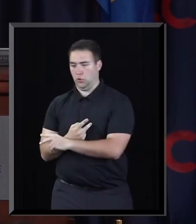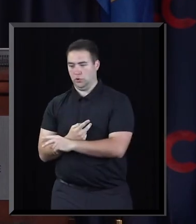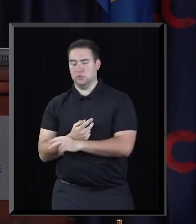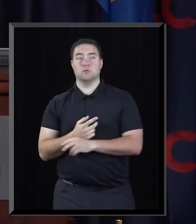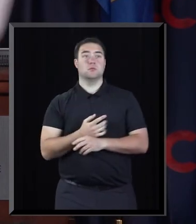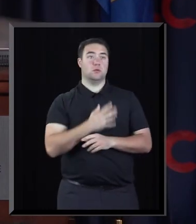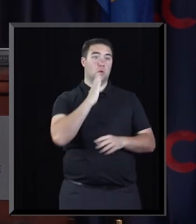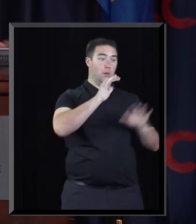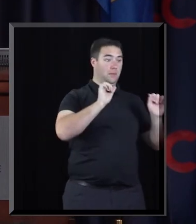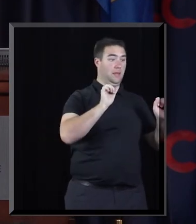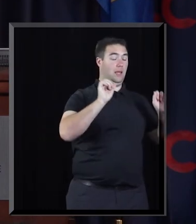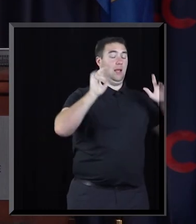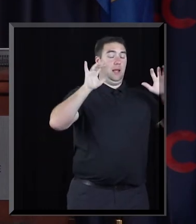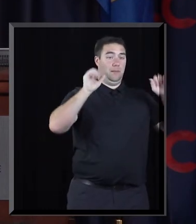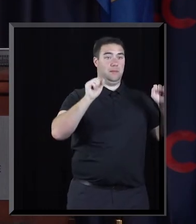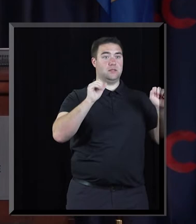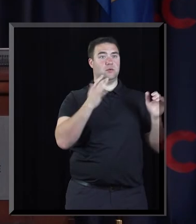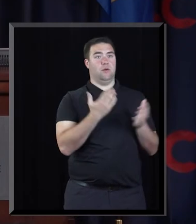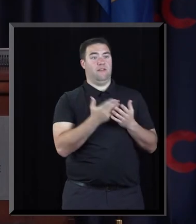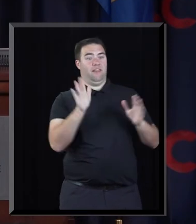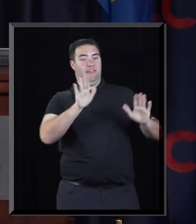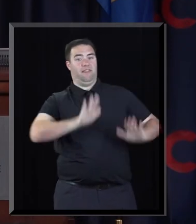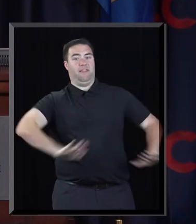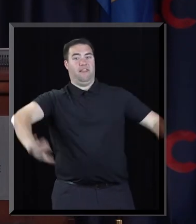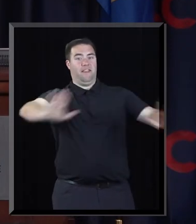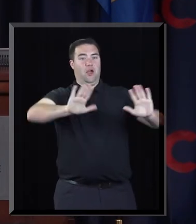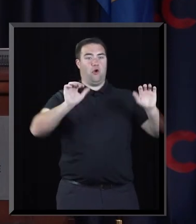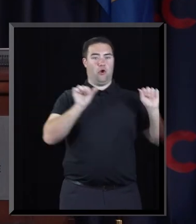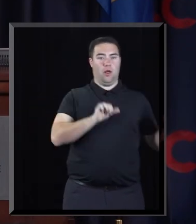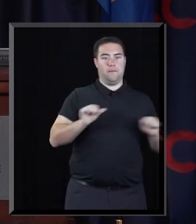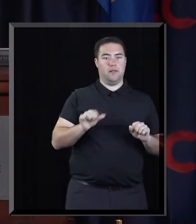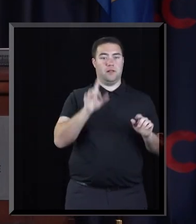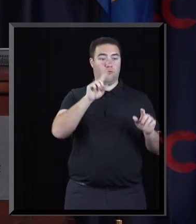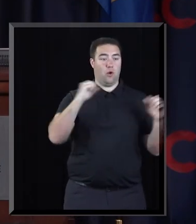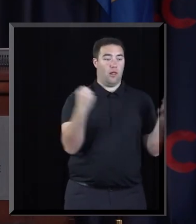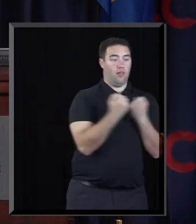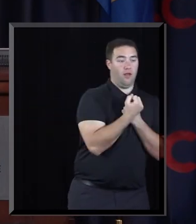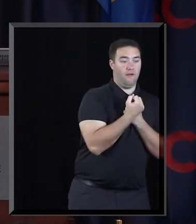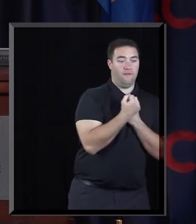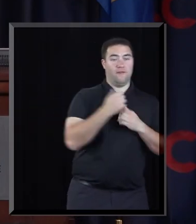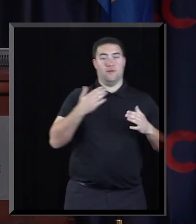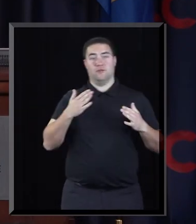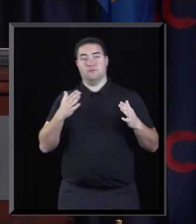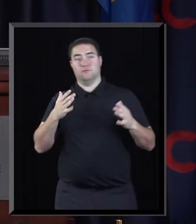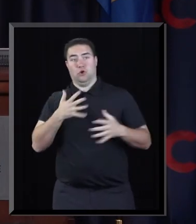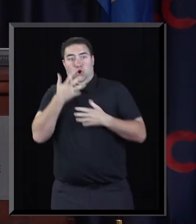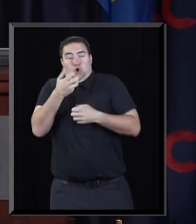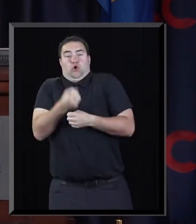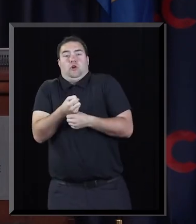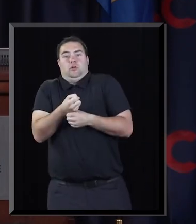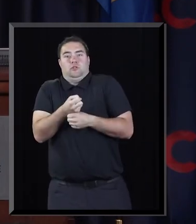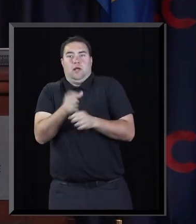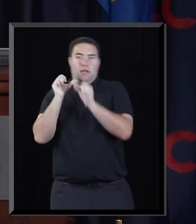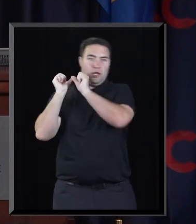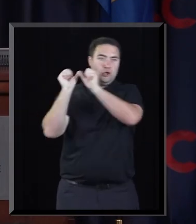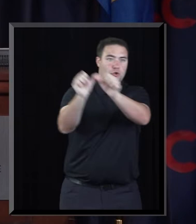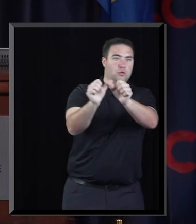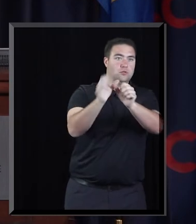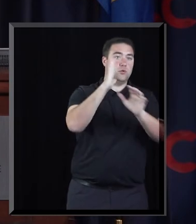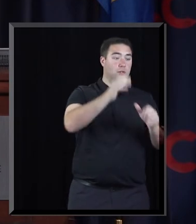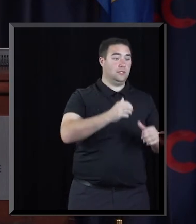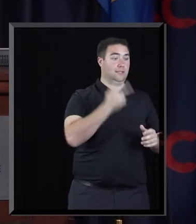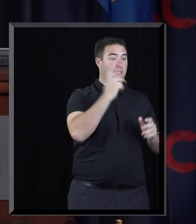amazed by people's capacity for love, courage, and endurance. You will see life begin and also end.